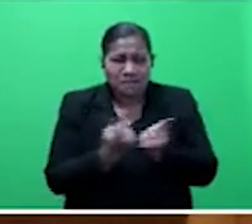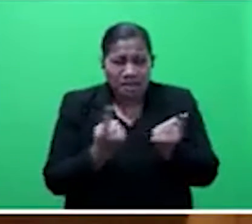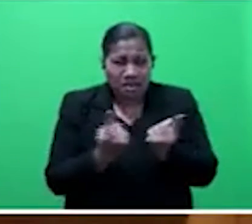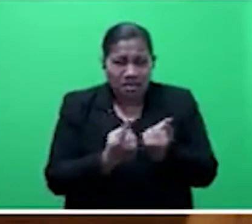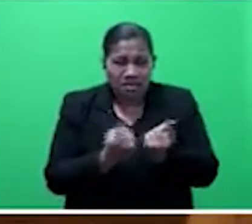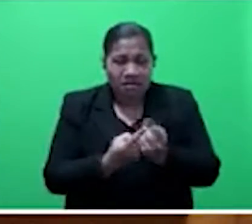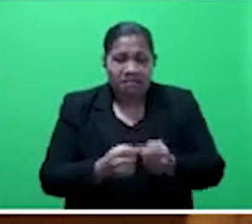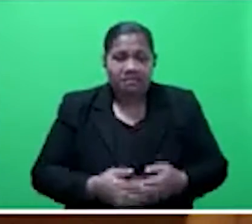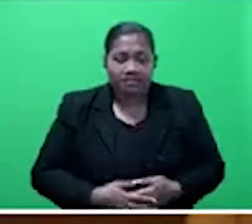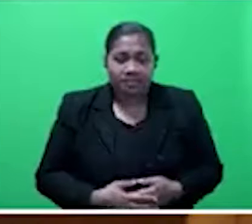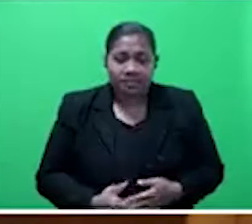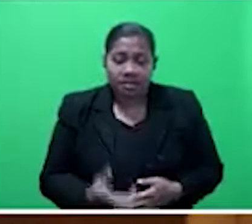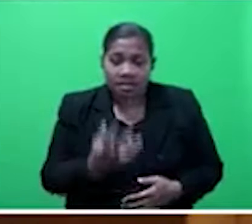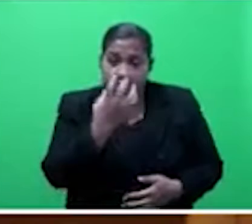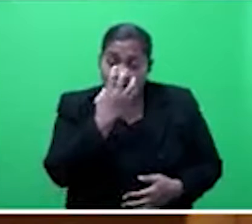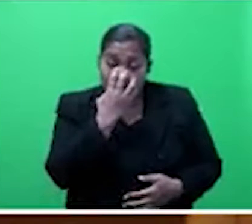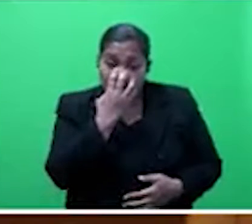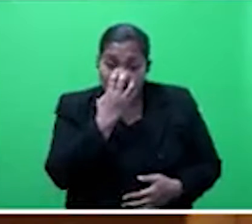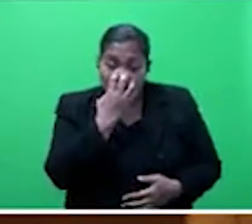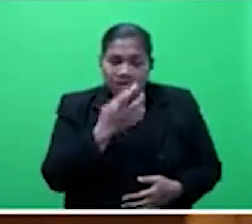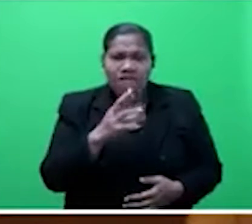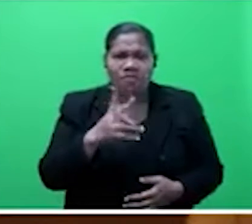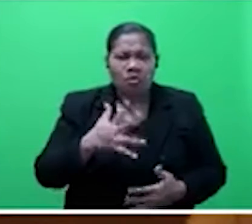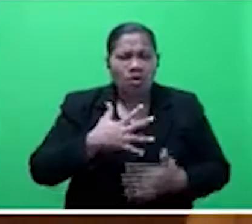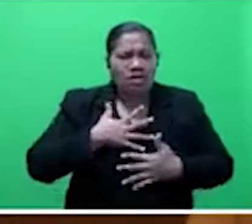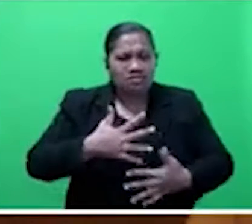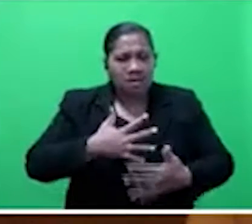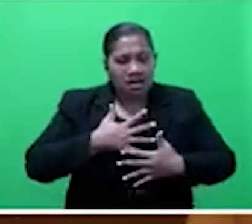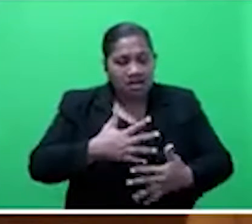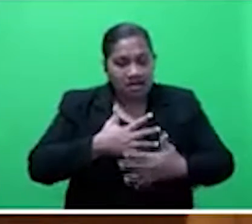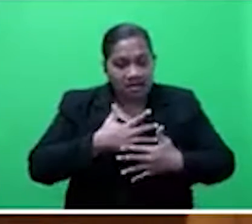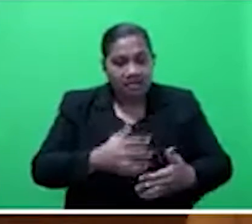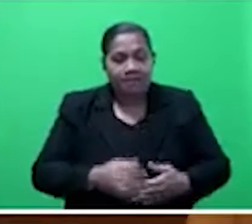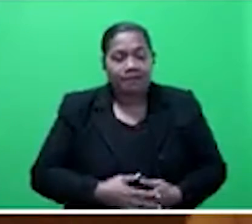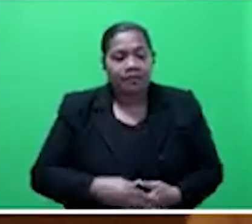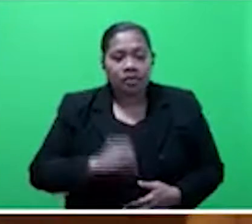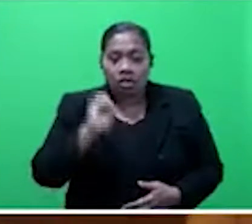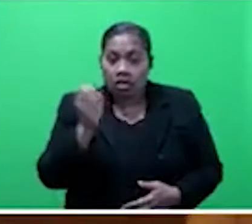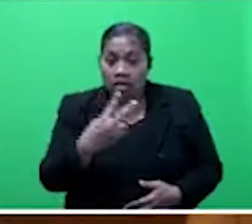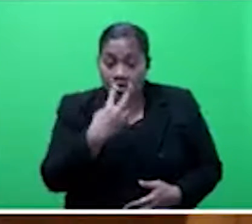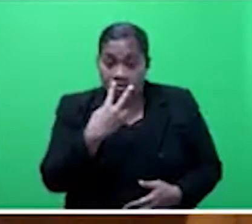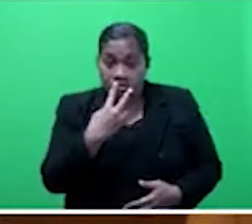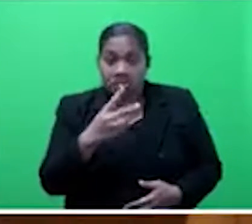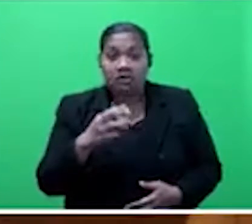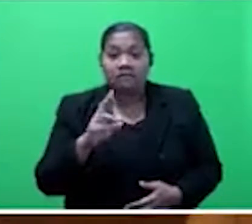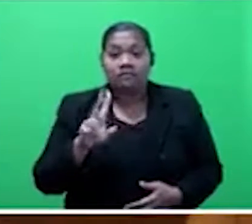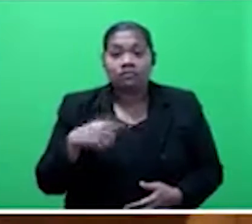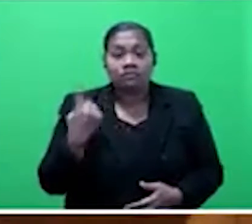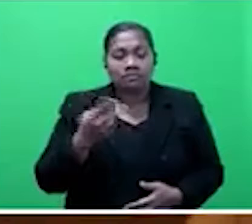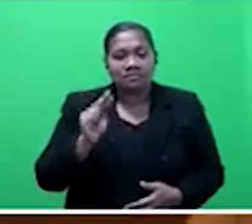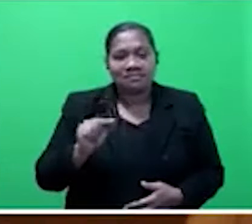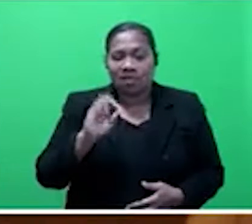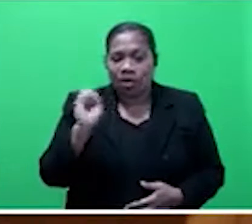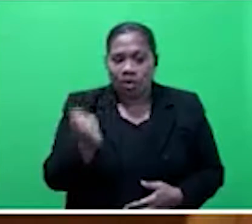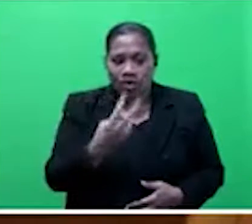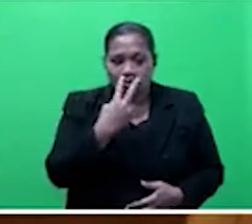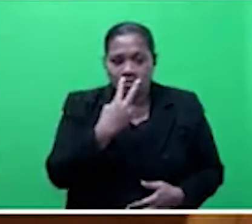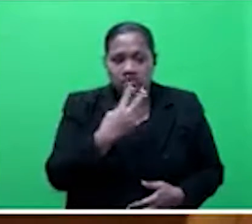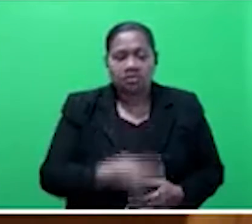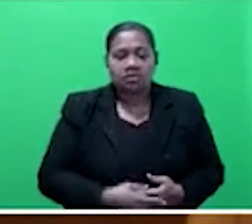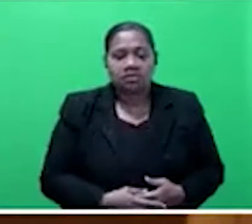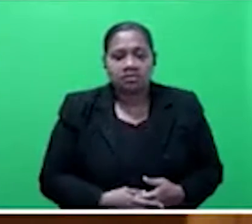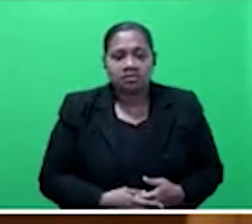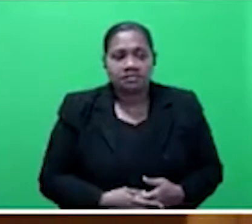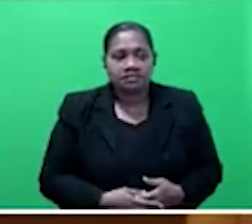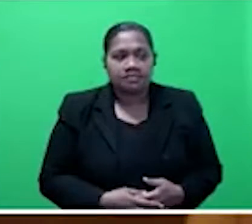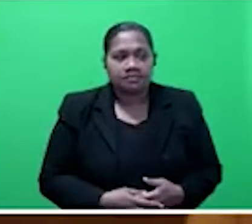nebulizer for treatment of asthma, oxygen treatment for those requiring oxygen, an ultrasound